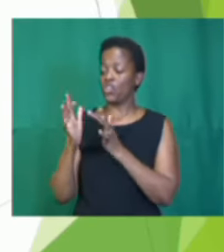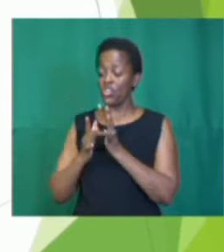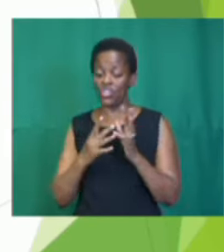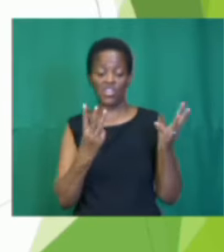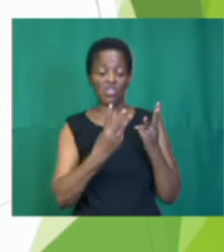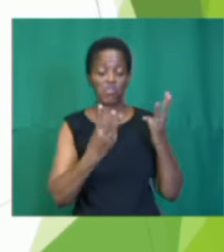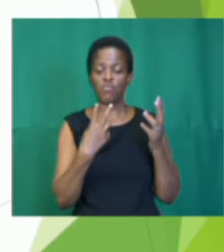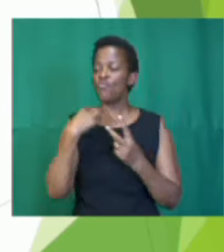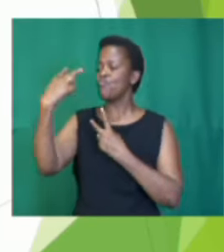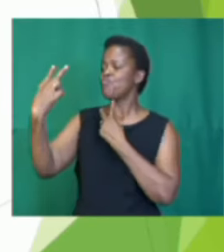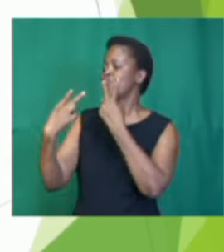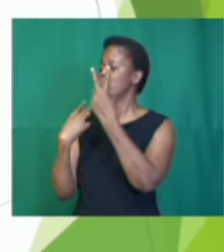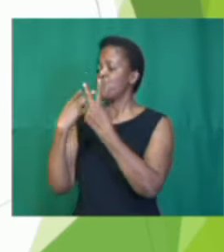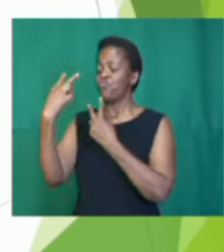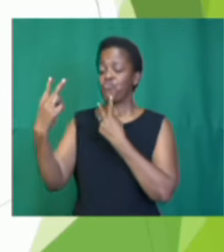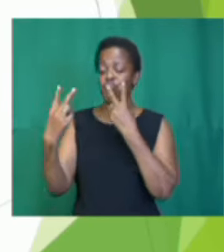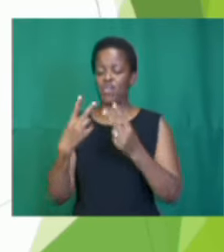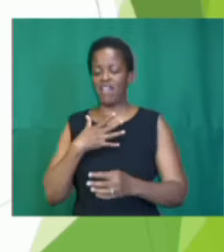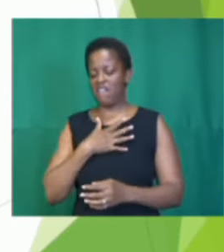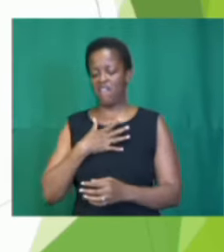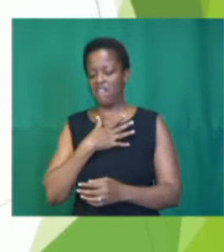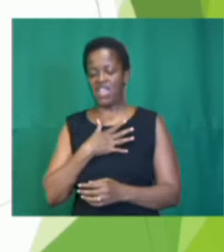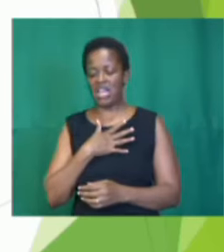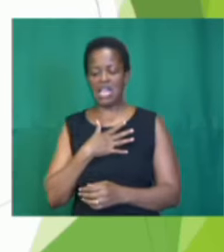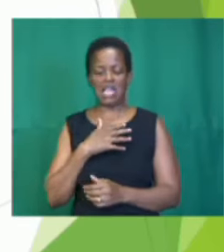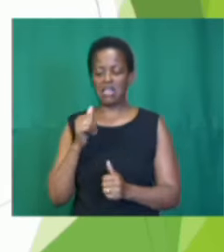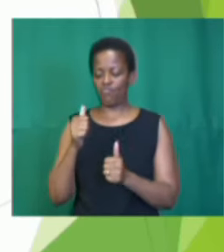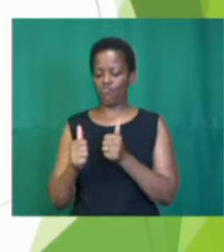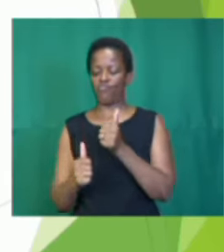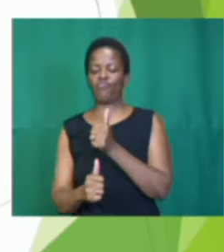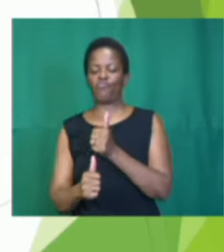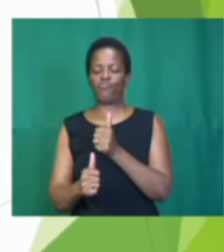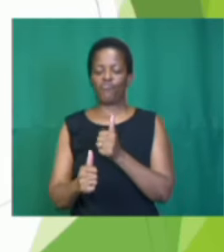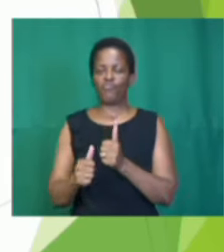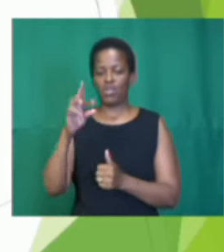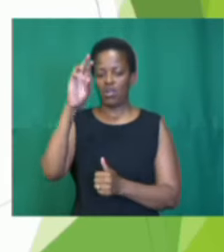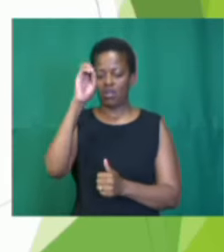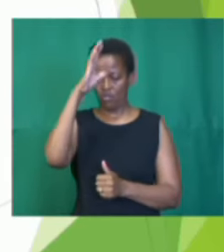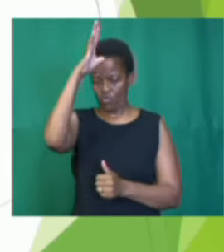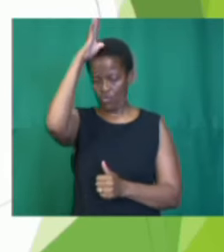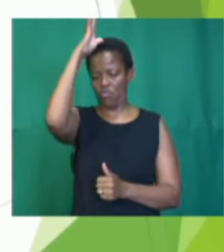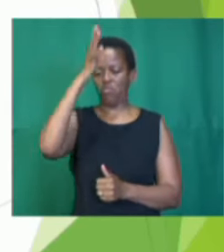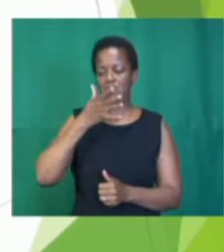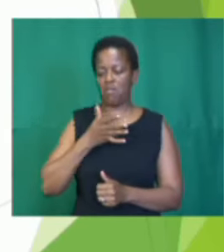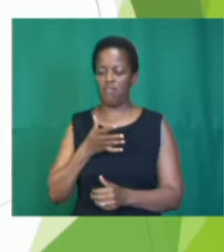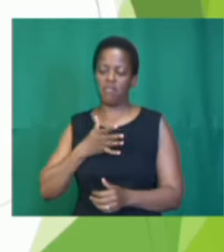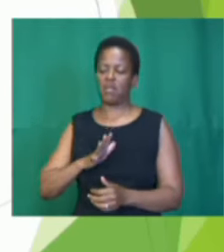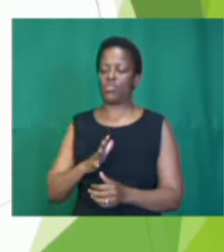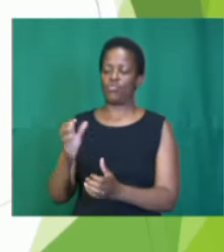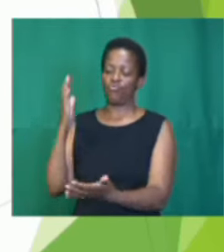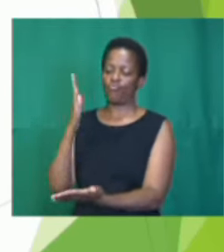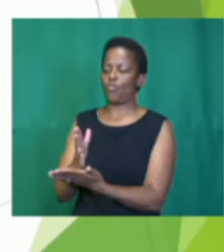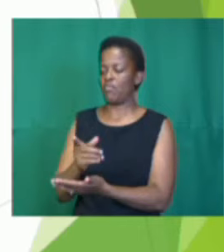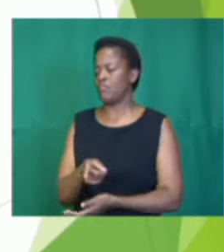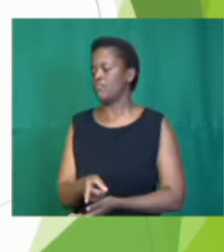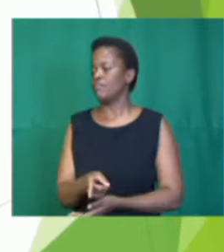their duty as allies of the Roman Empire to stop them, to